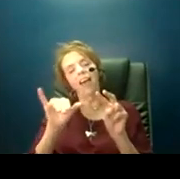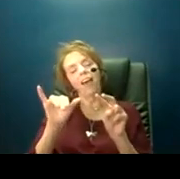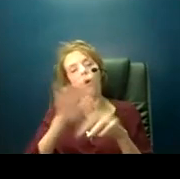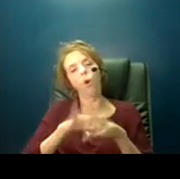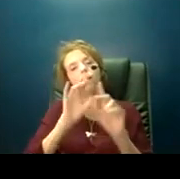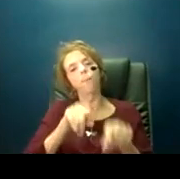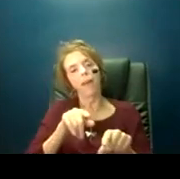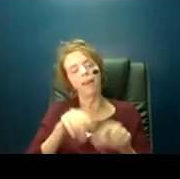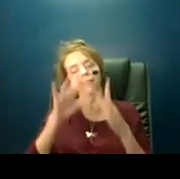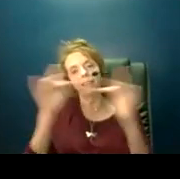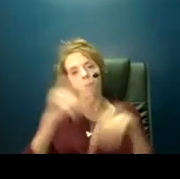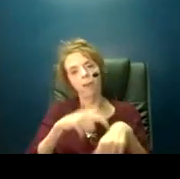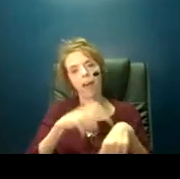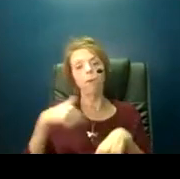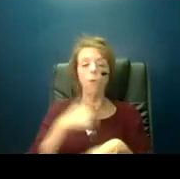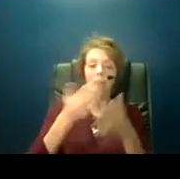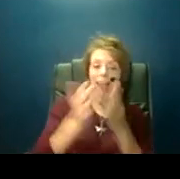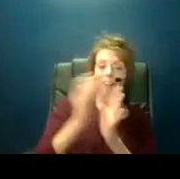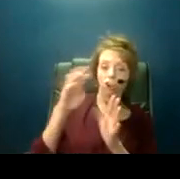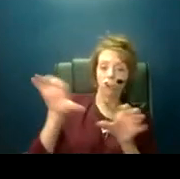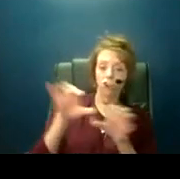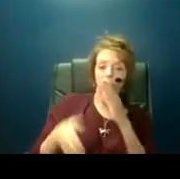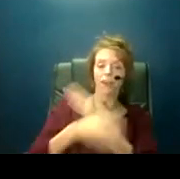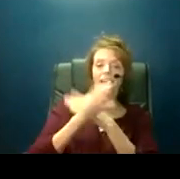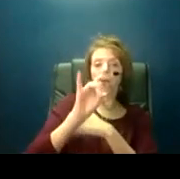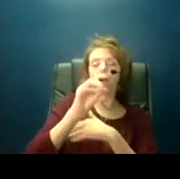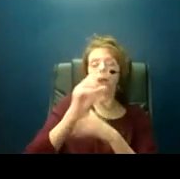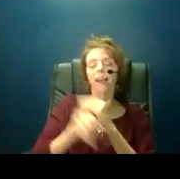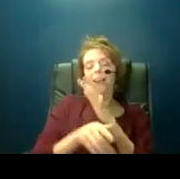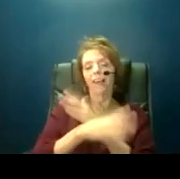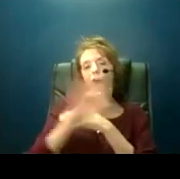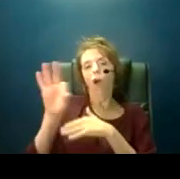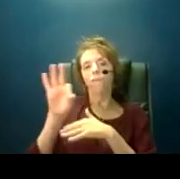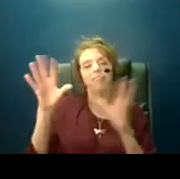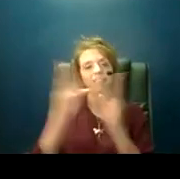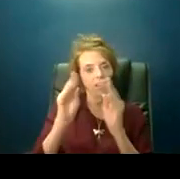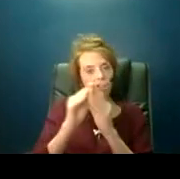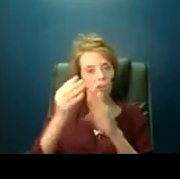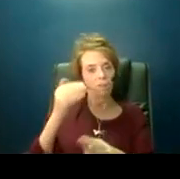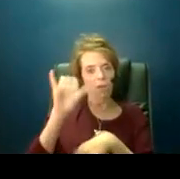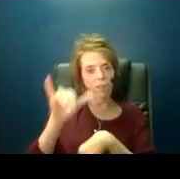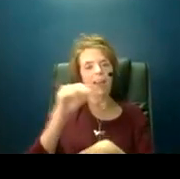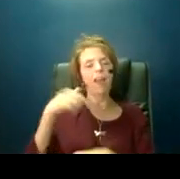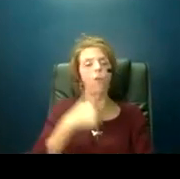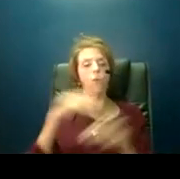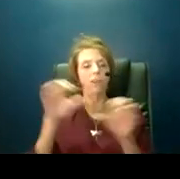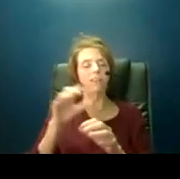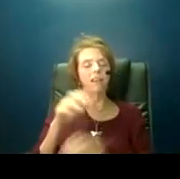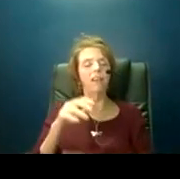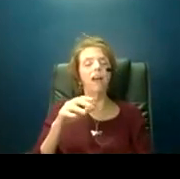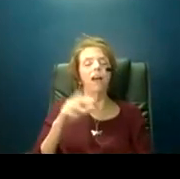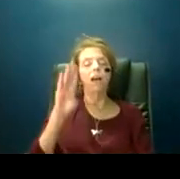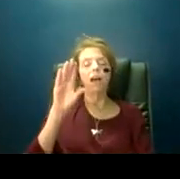asynchronously. We asked her to do a kickoff session before that, and in that session as a group we did blind